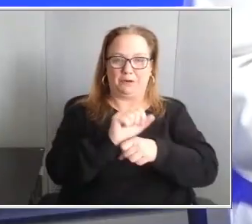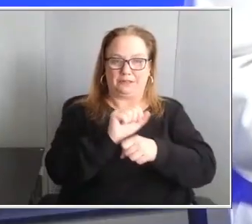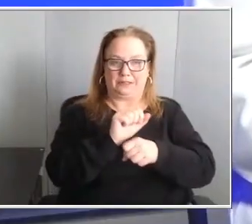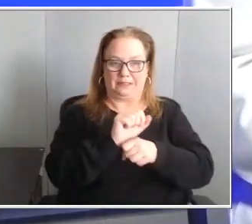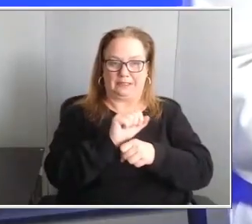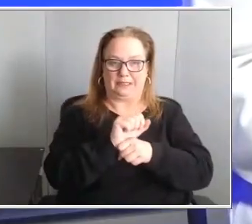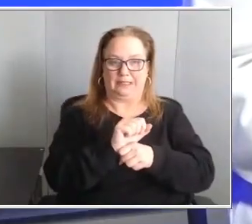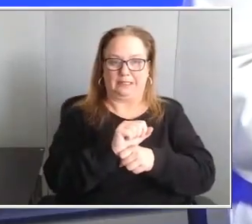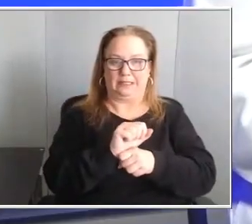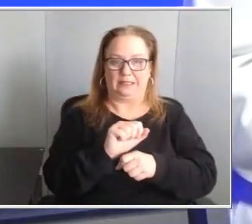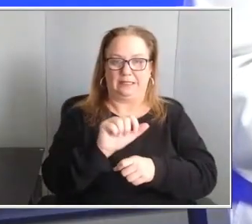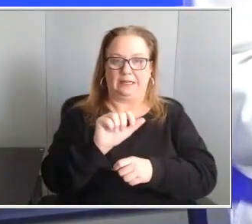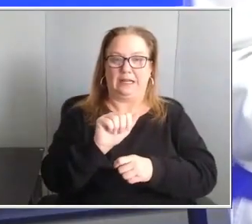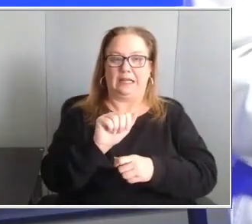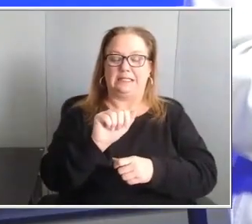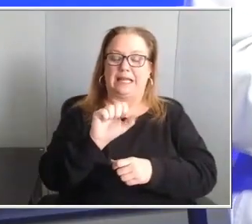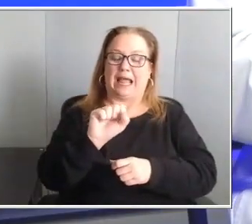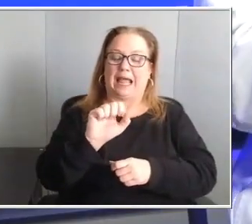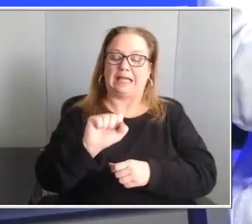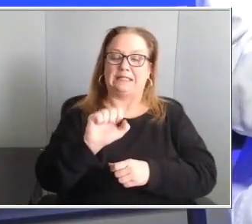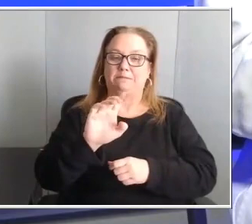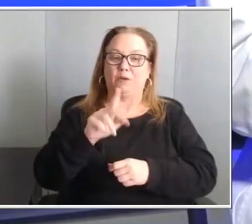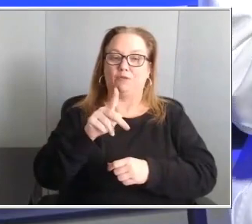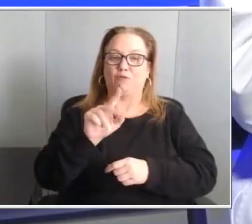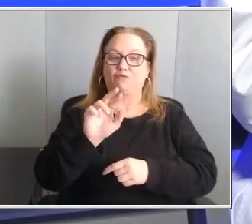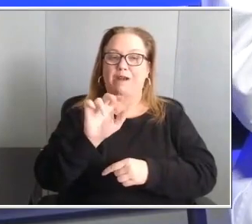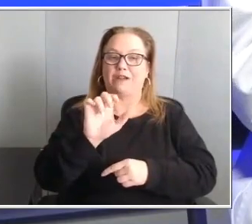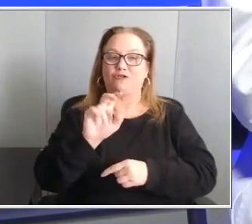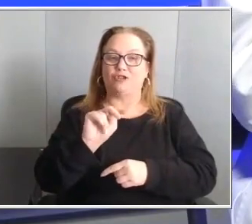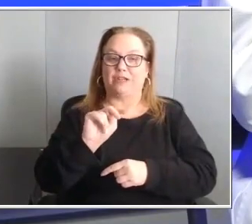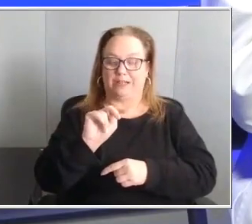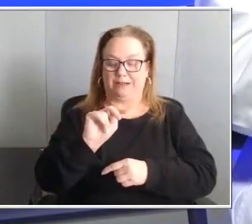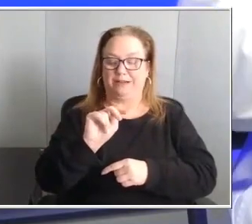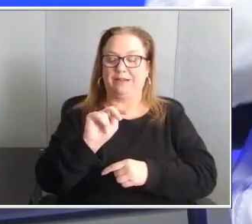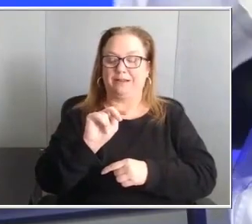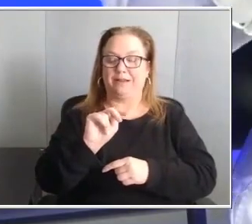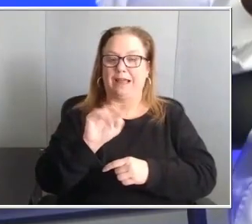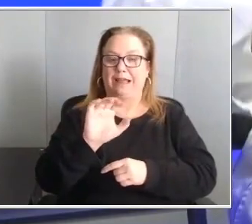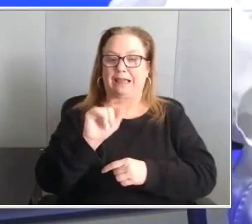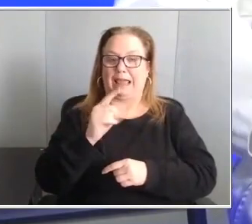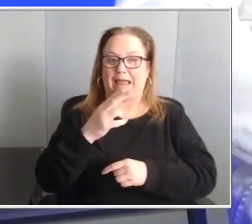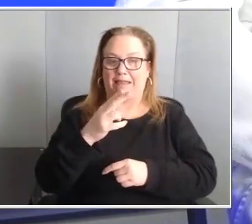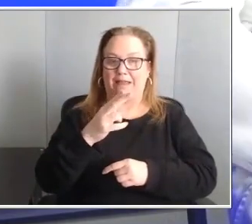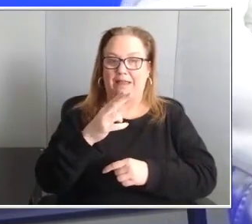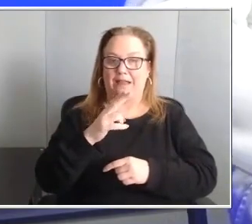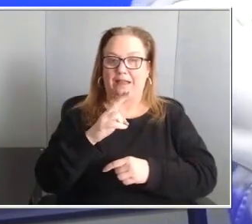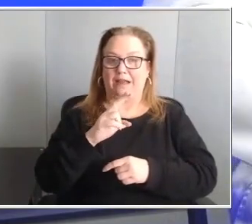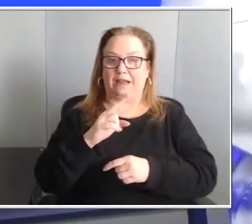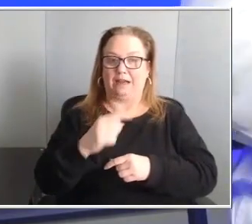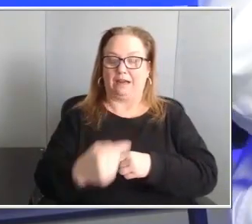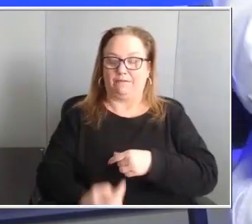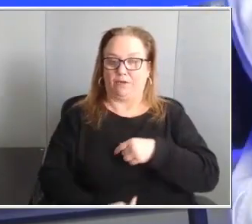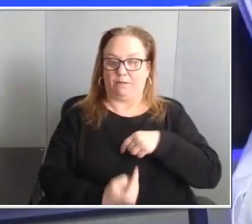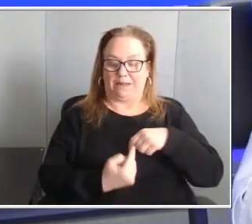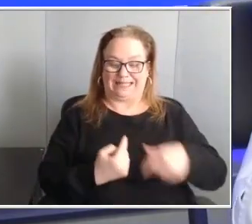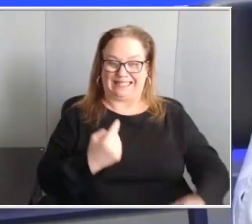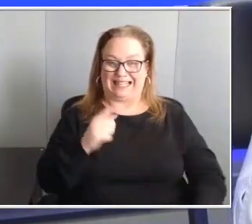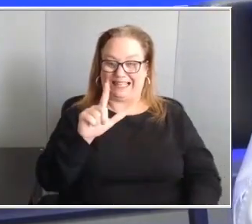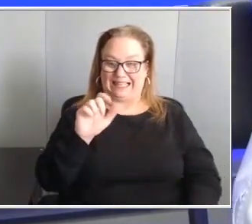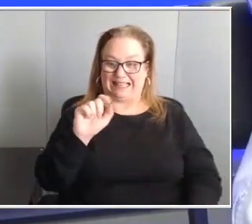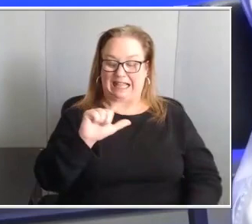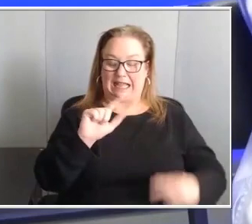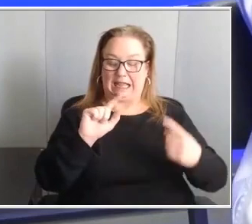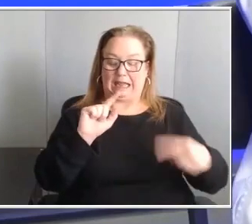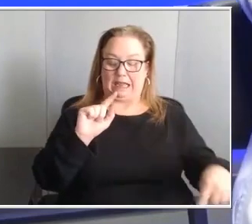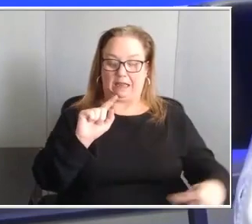called an aspiration catheter. In Mr. Augustine's case, I ran it from the artery in his leg all the way